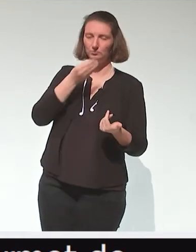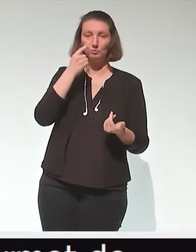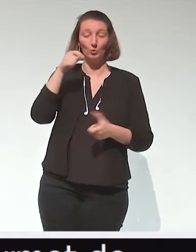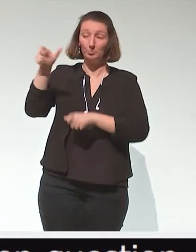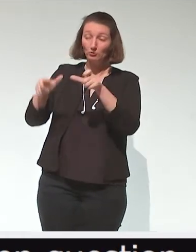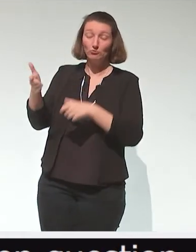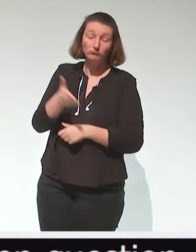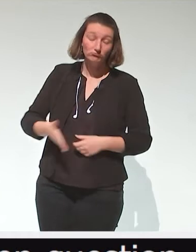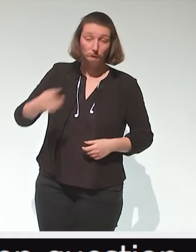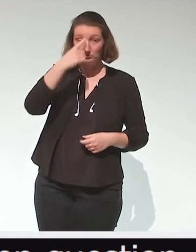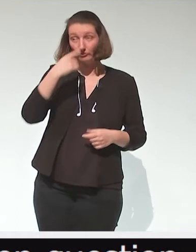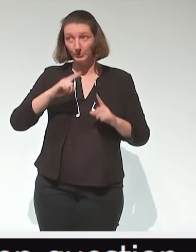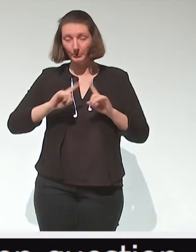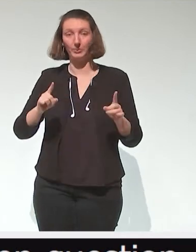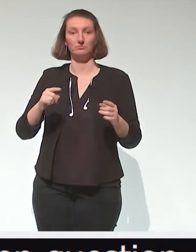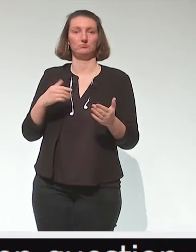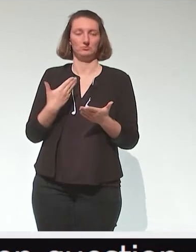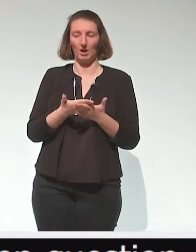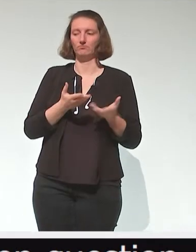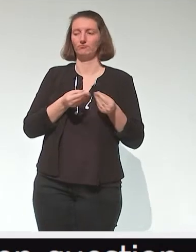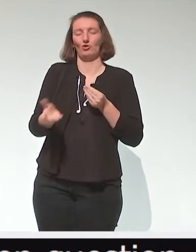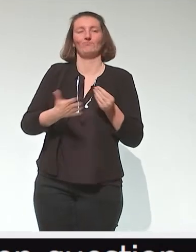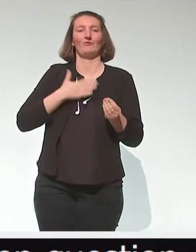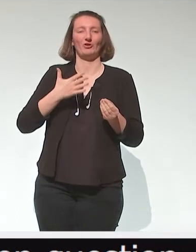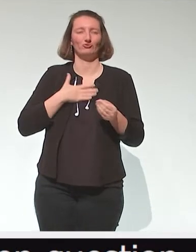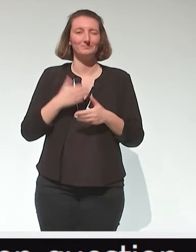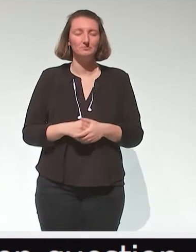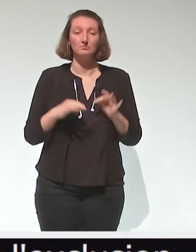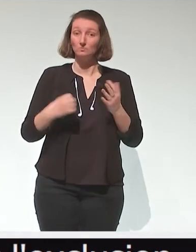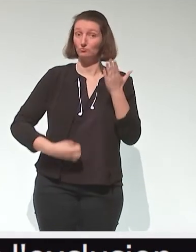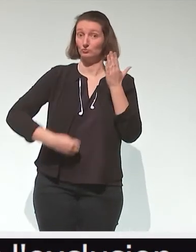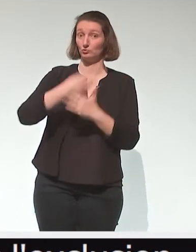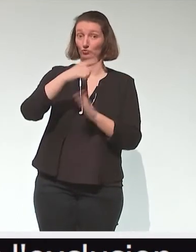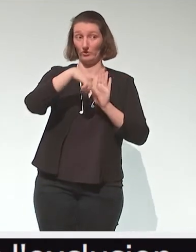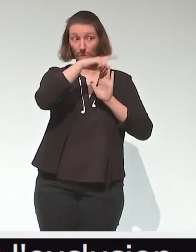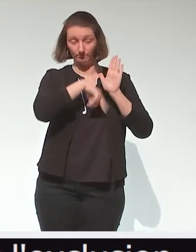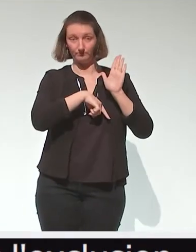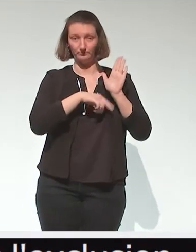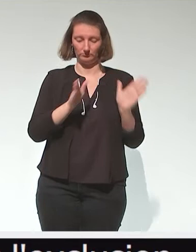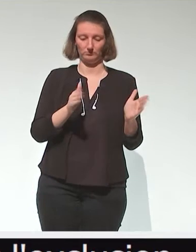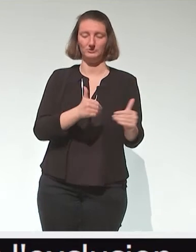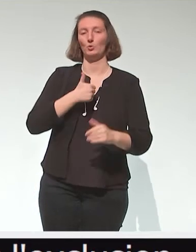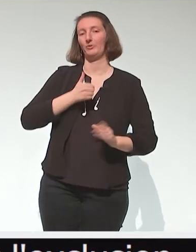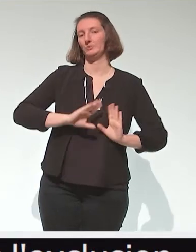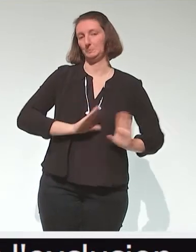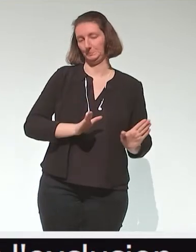social exclusion for some groups on the employment market, on the labor market.